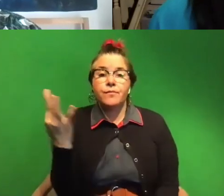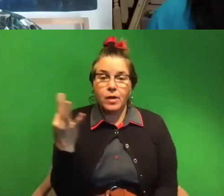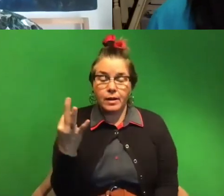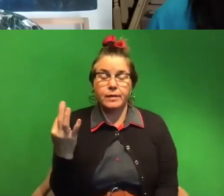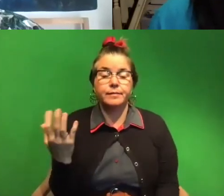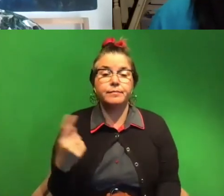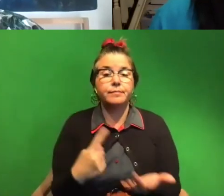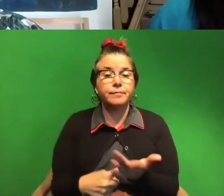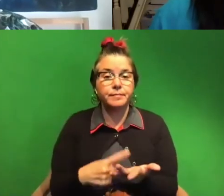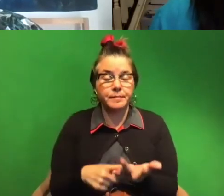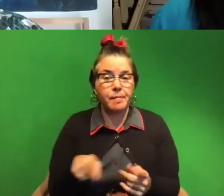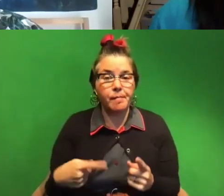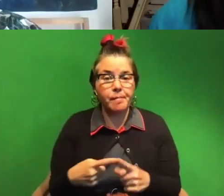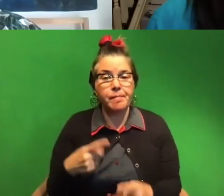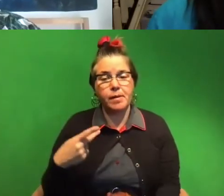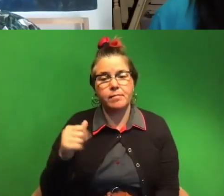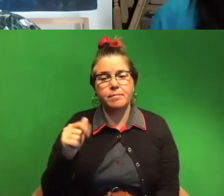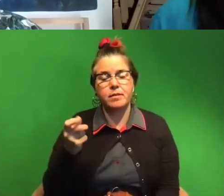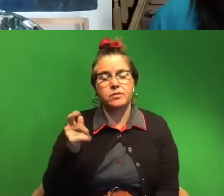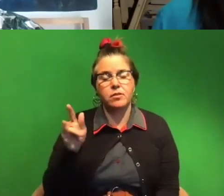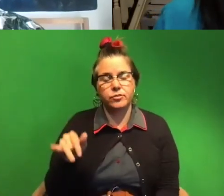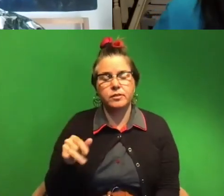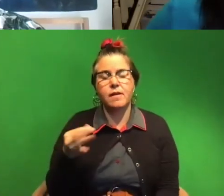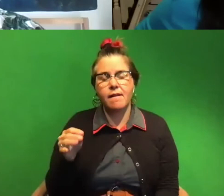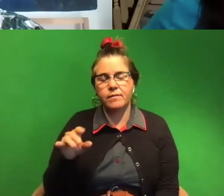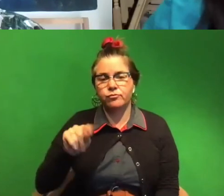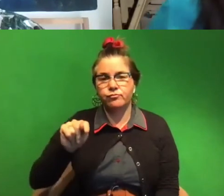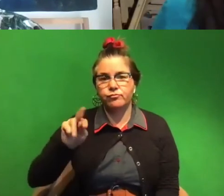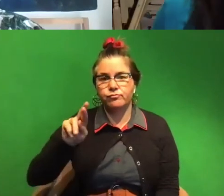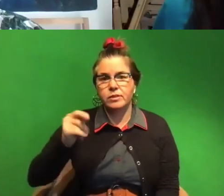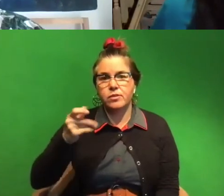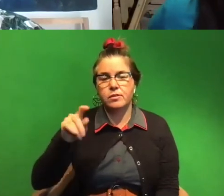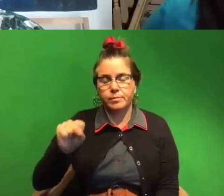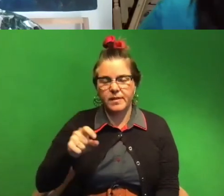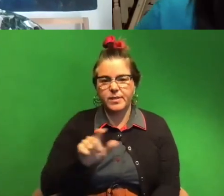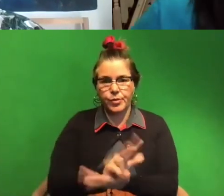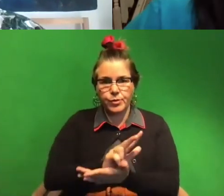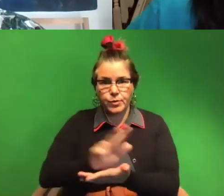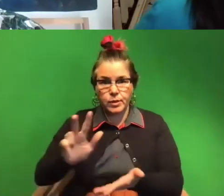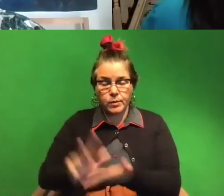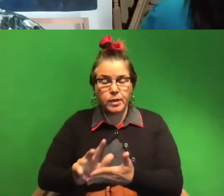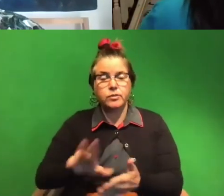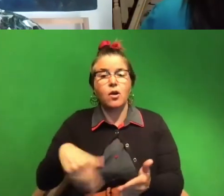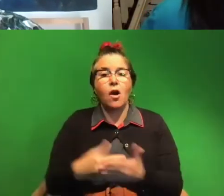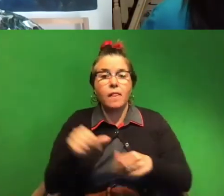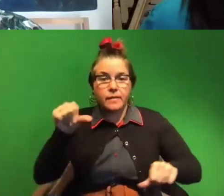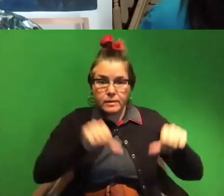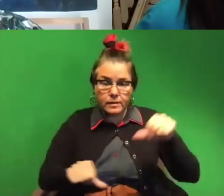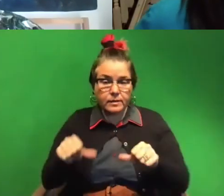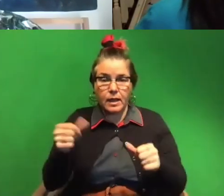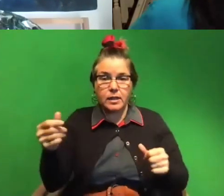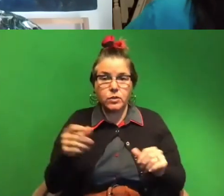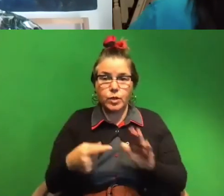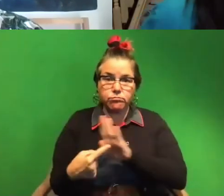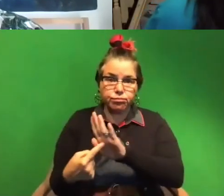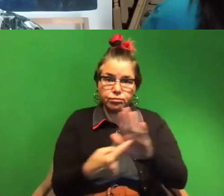talking about paleontology of Triceratops. This 3-week period, all of the scientists that we're highlighting